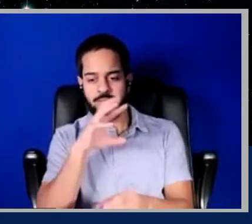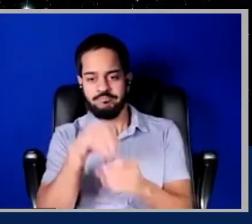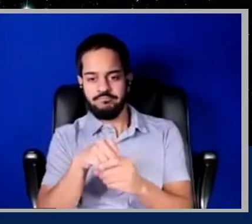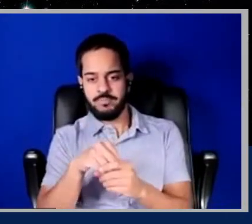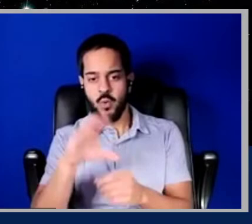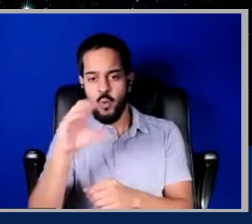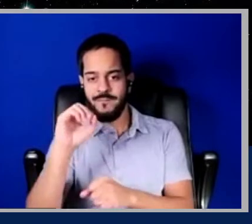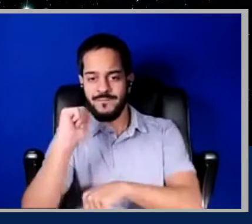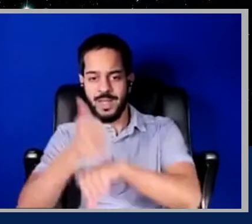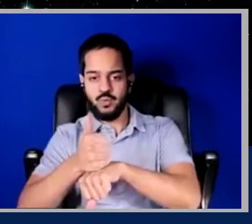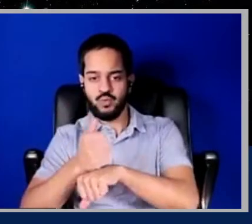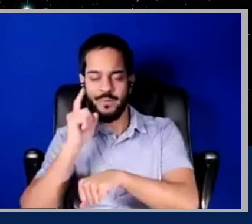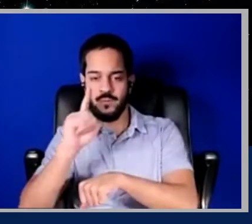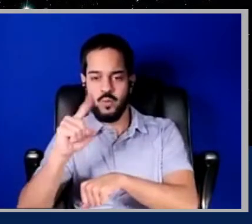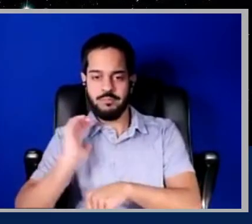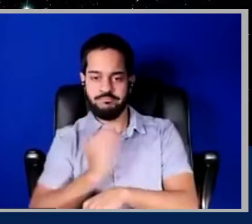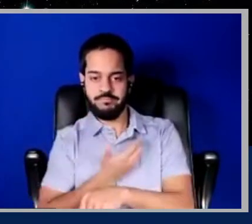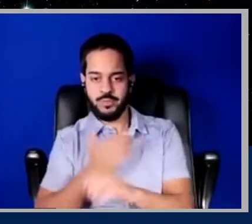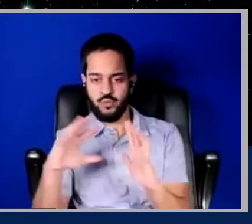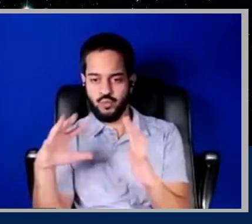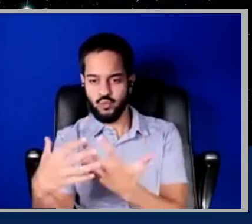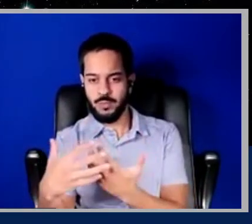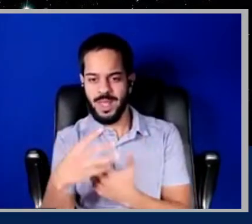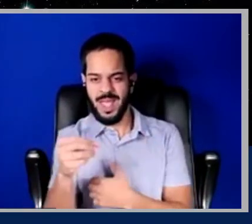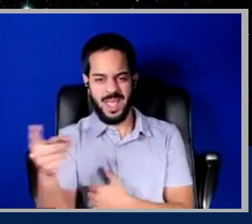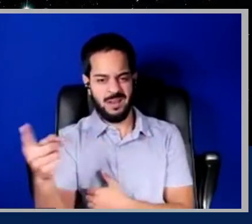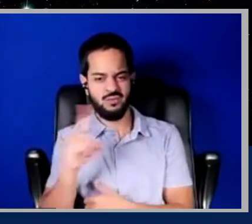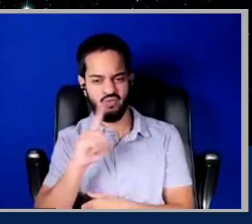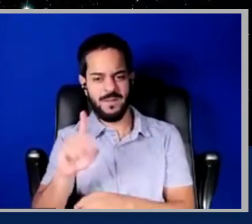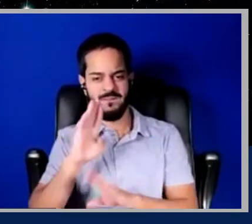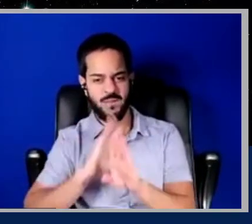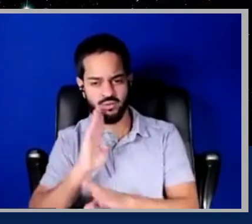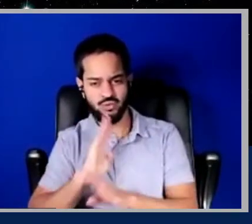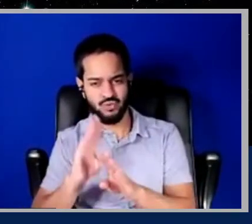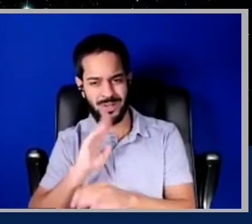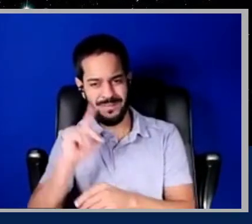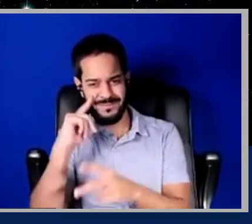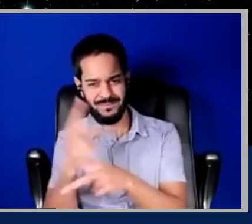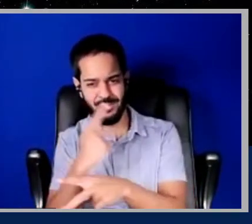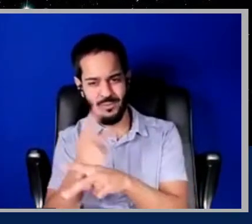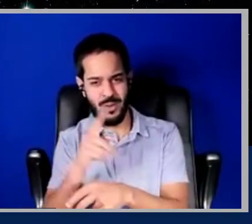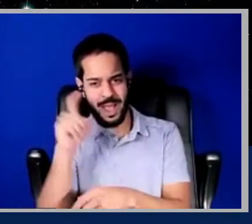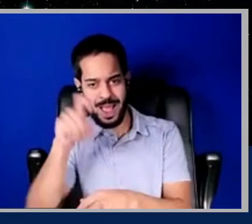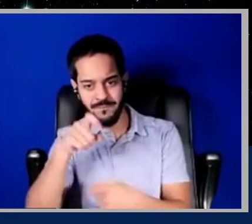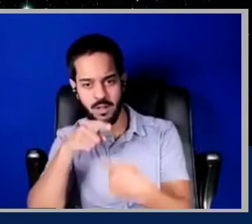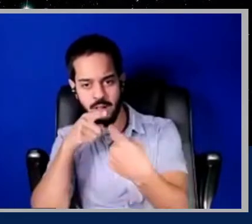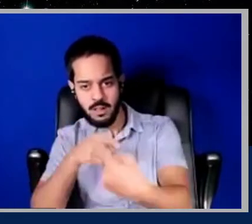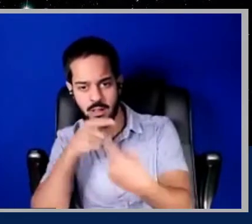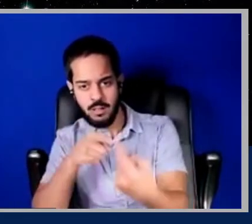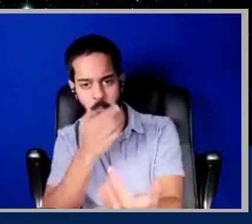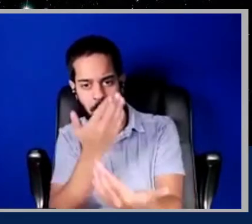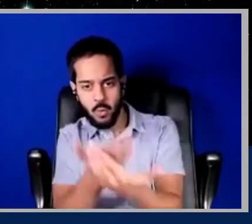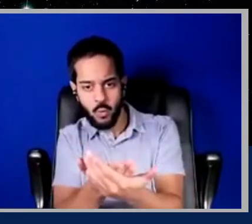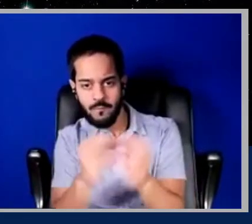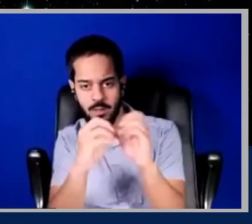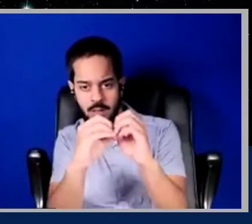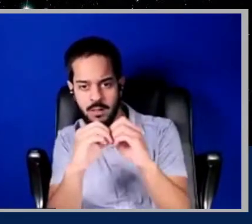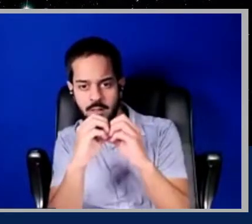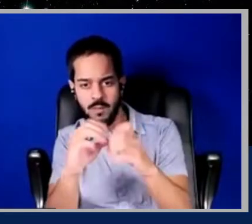about this. And it was one of her deeper frustrations that it took so long to prove its worth to her colleagues.